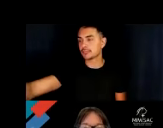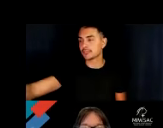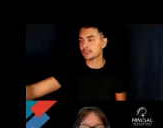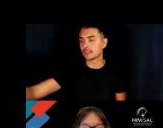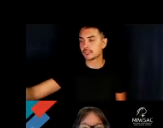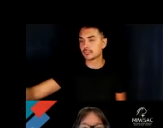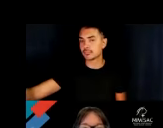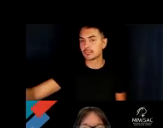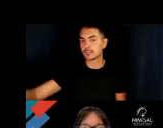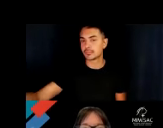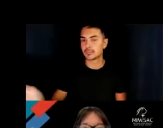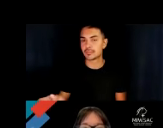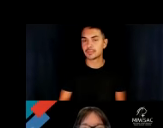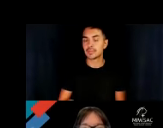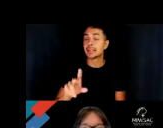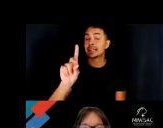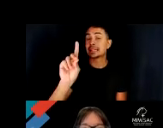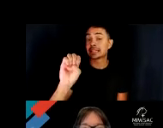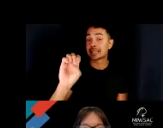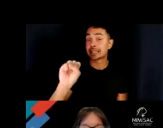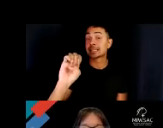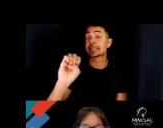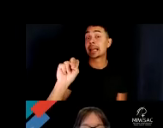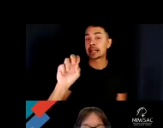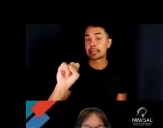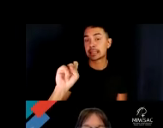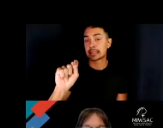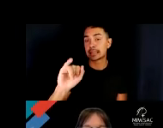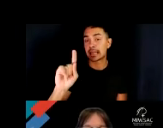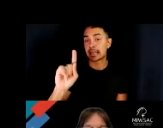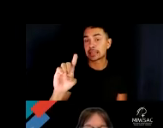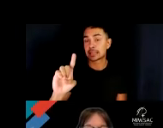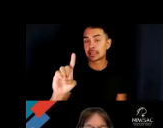It's desensitized. Thank you, Autumn. That's a great one.